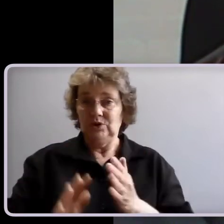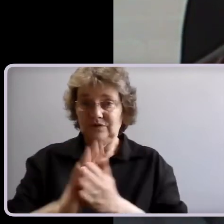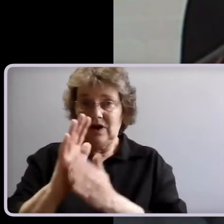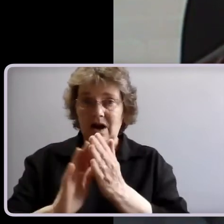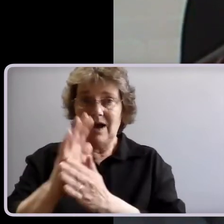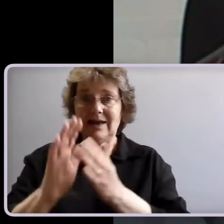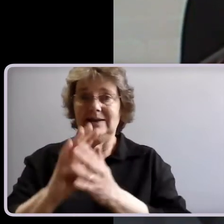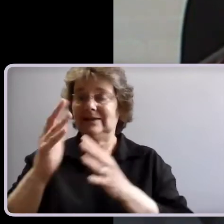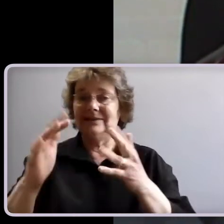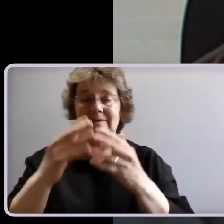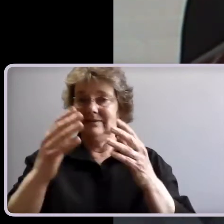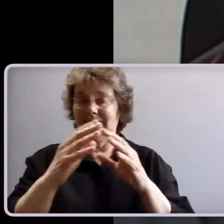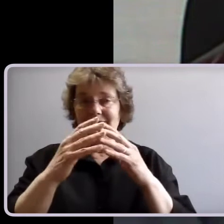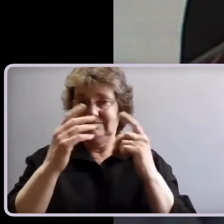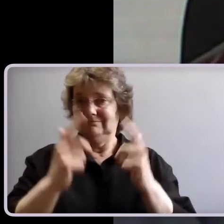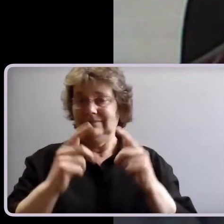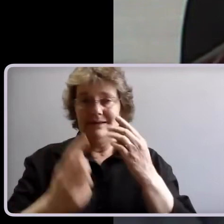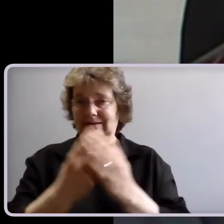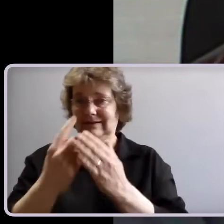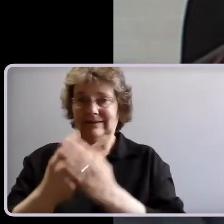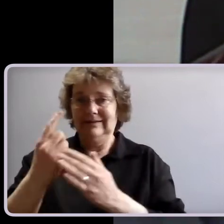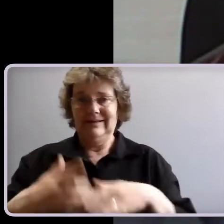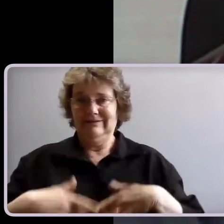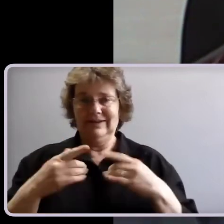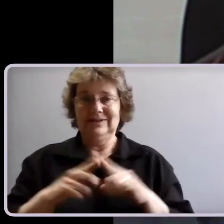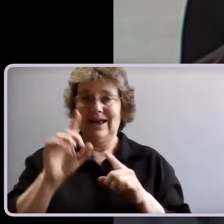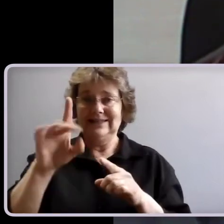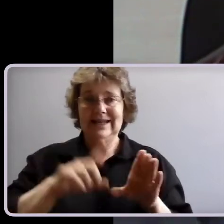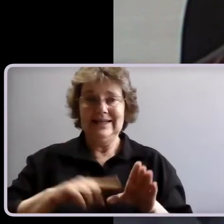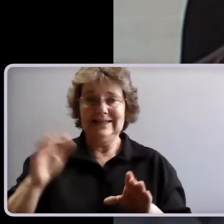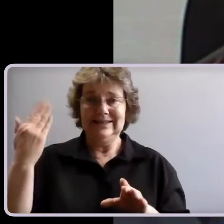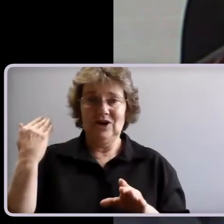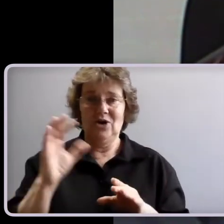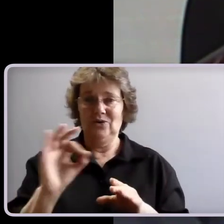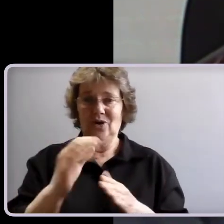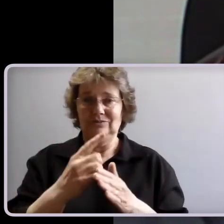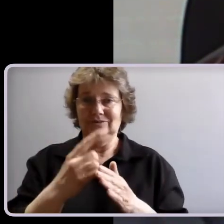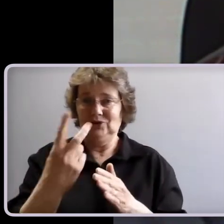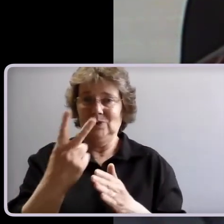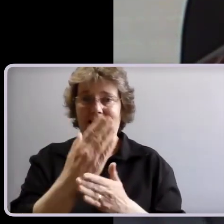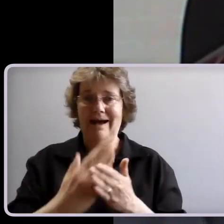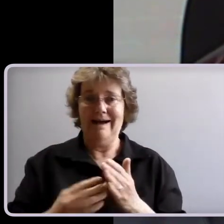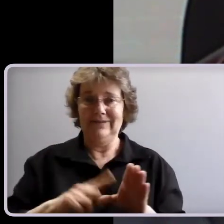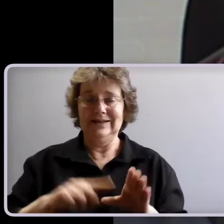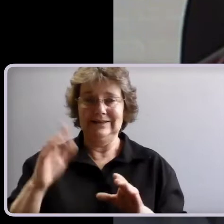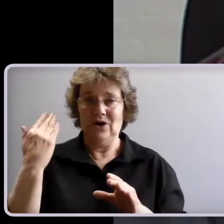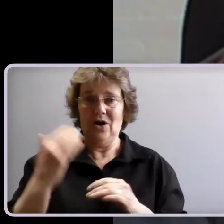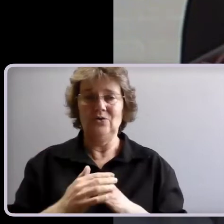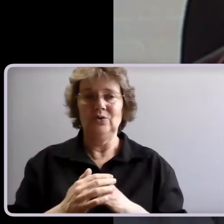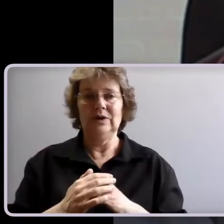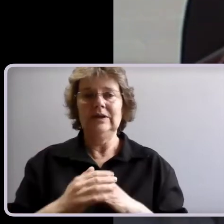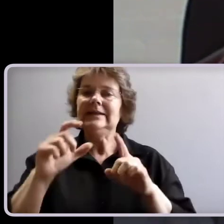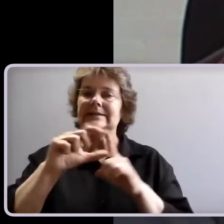not 2.5 years ago. But some of the things that disabled people had been calling for a long time, like